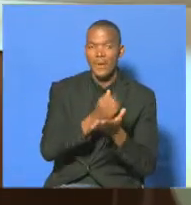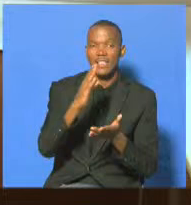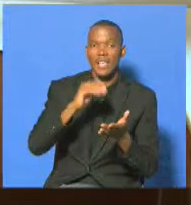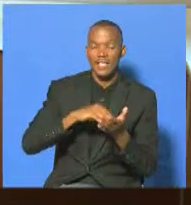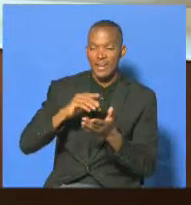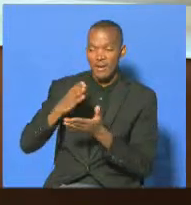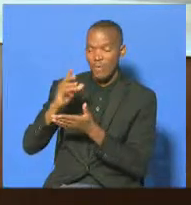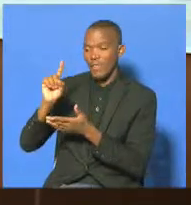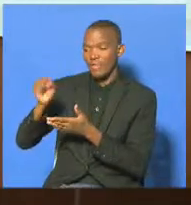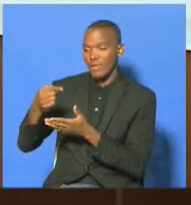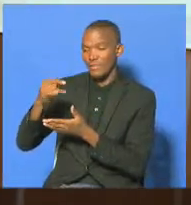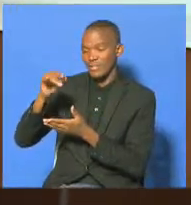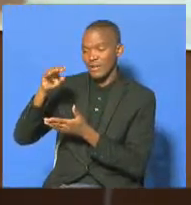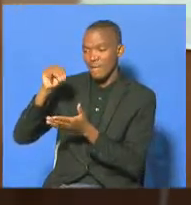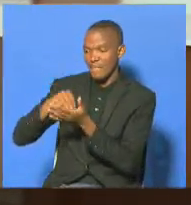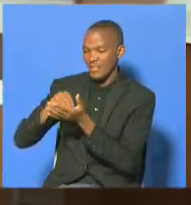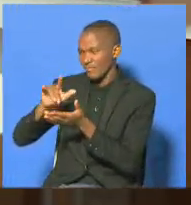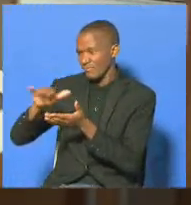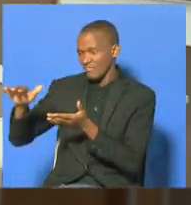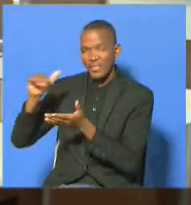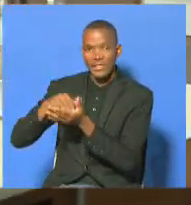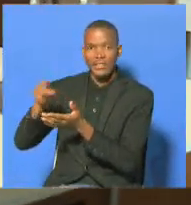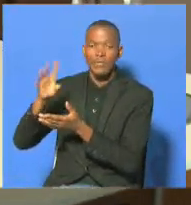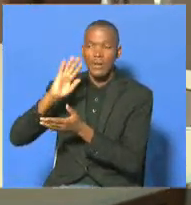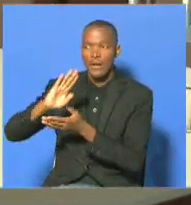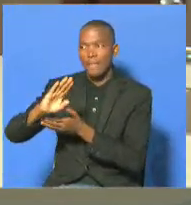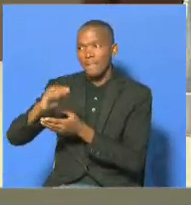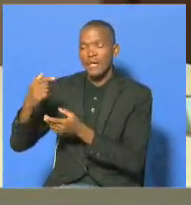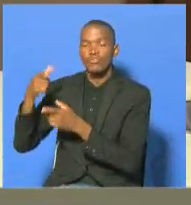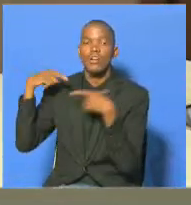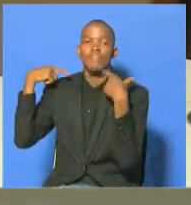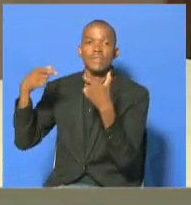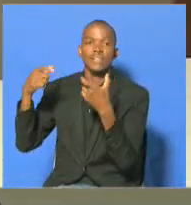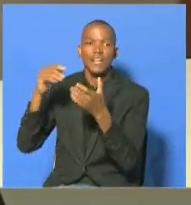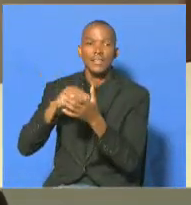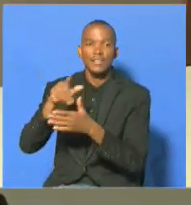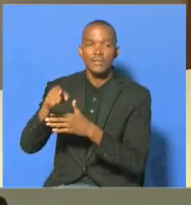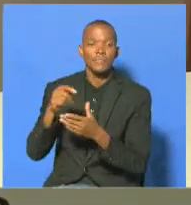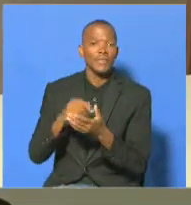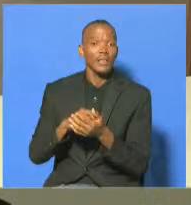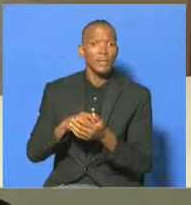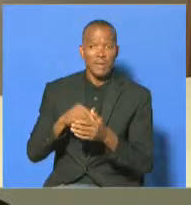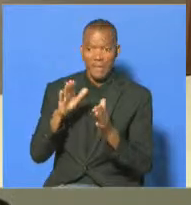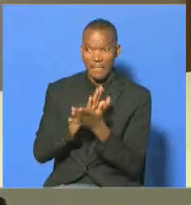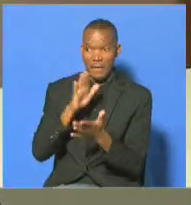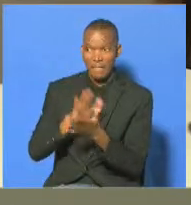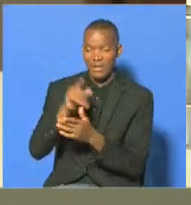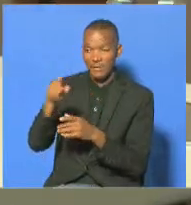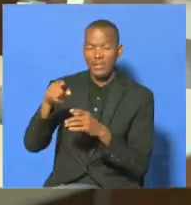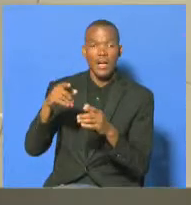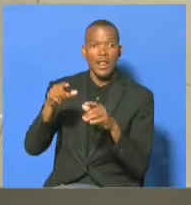1,750,000 pula to the government through the office of the receiver. Court papers also show that after purchasing this